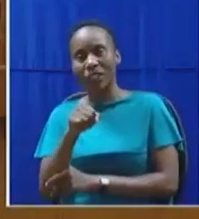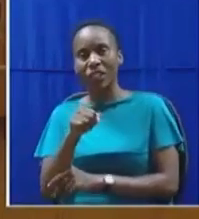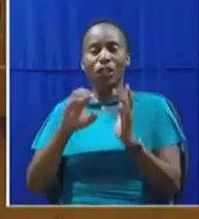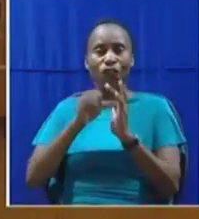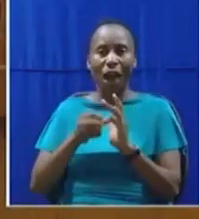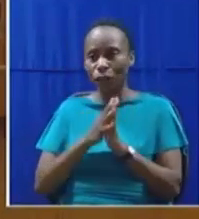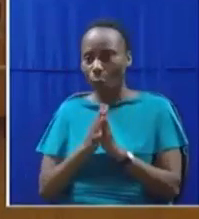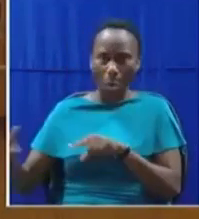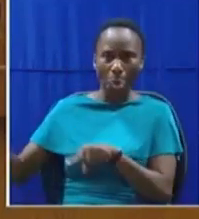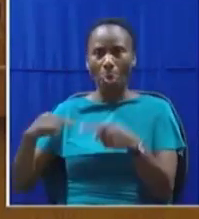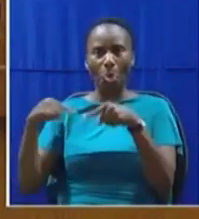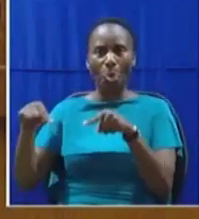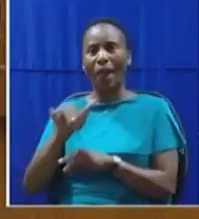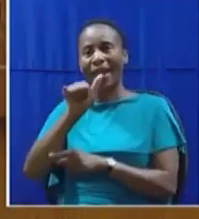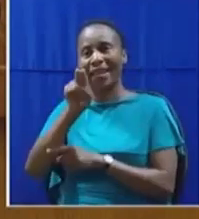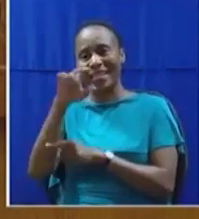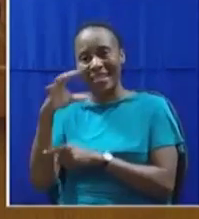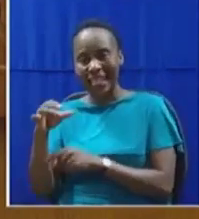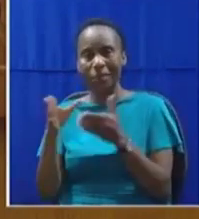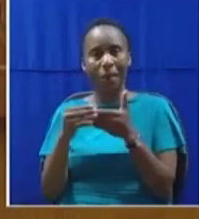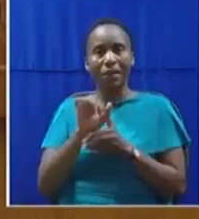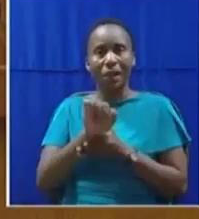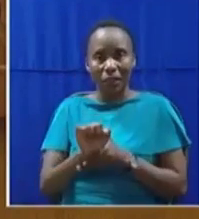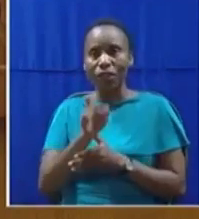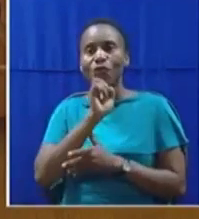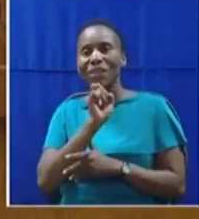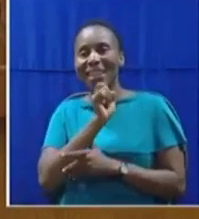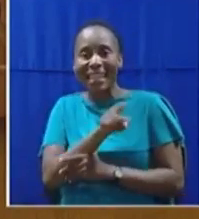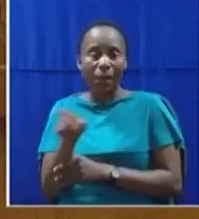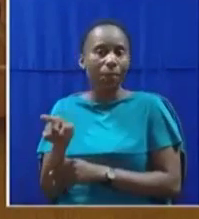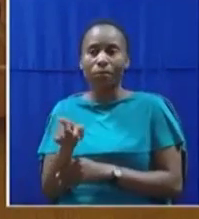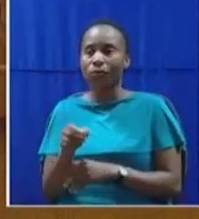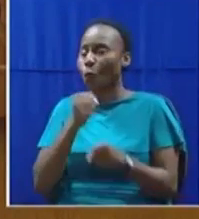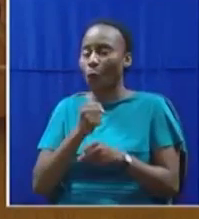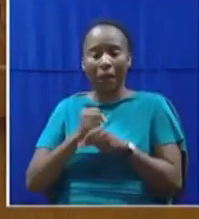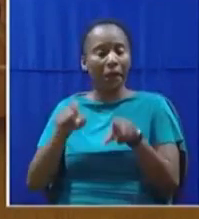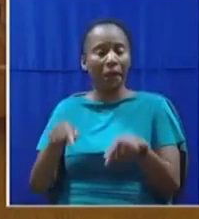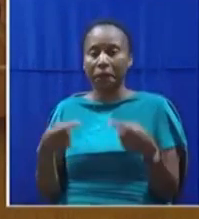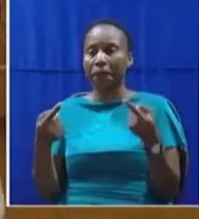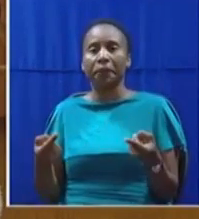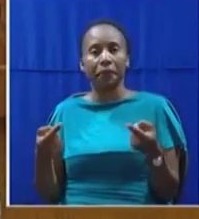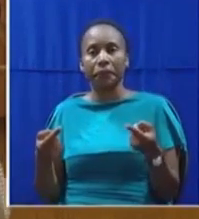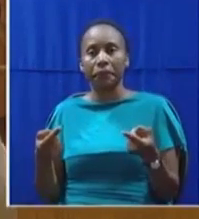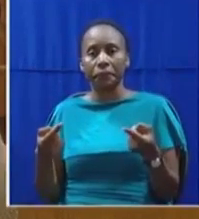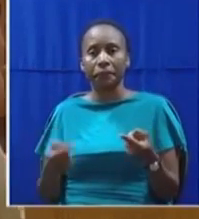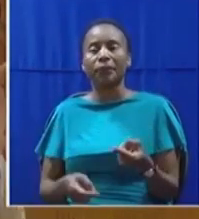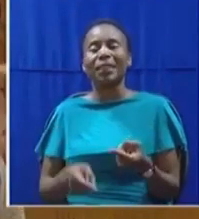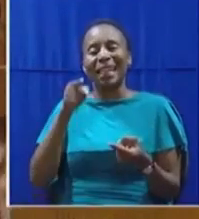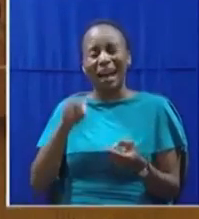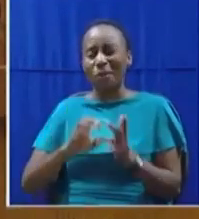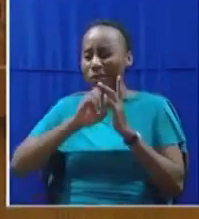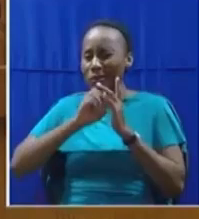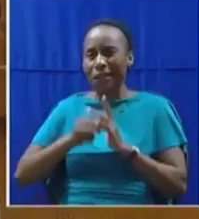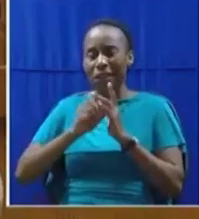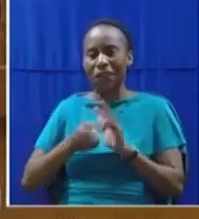ANC and members using them won't work. That has been tried a long time